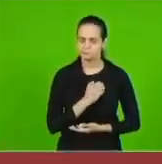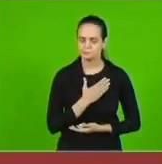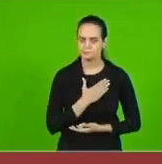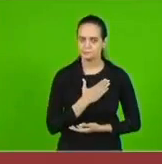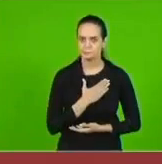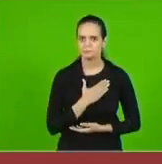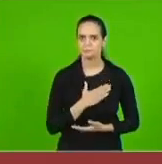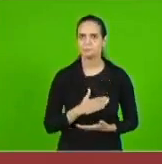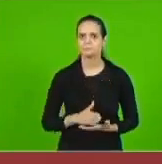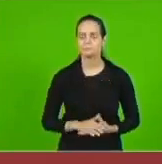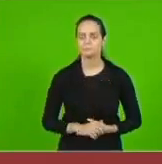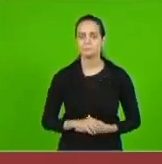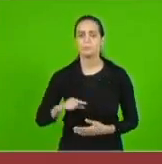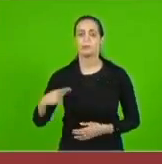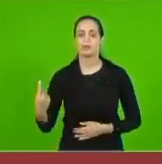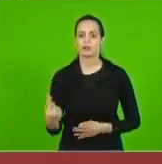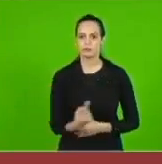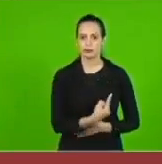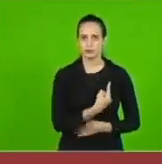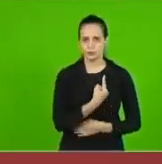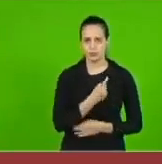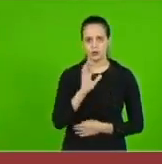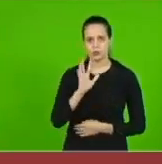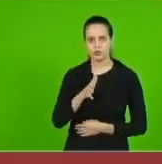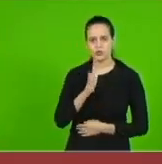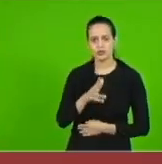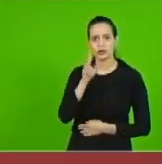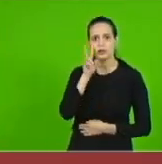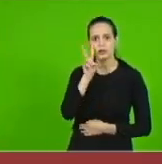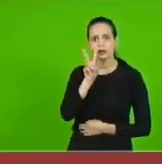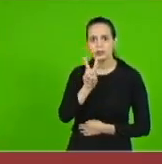My beloved, every sin,